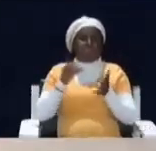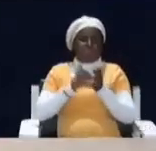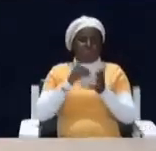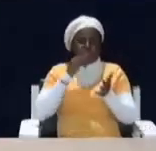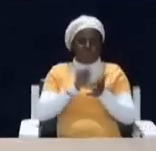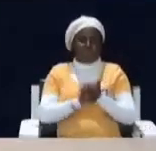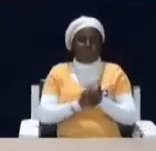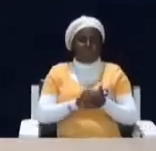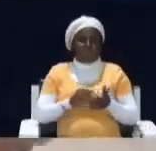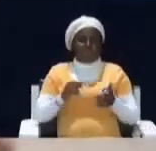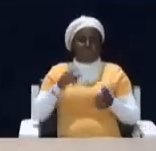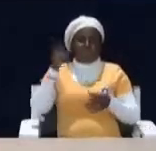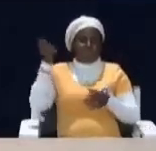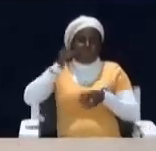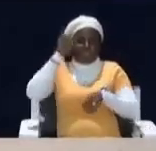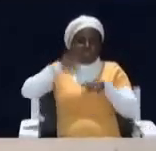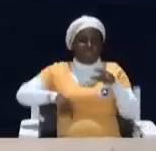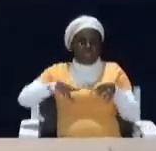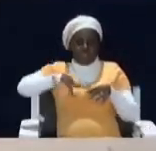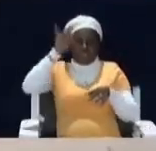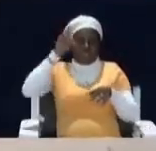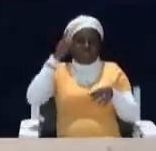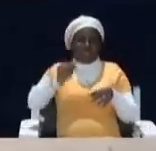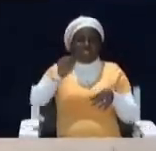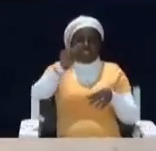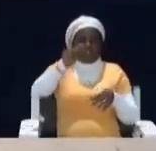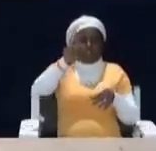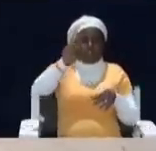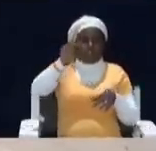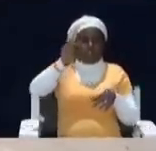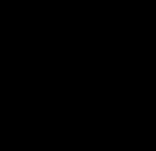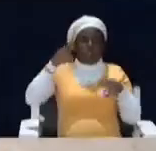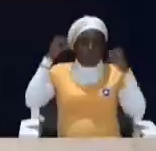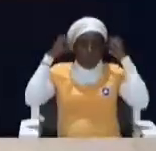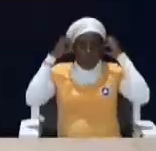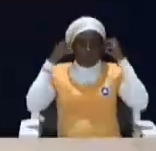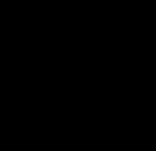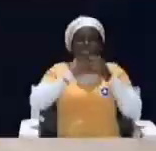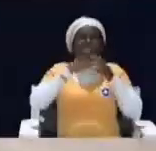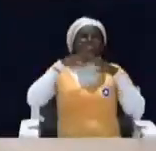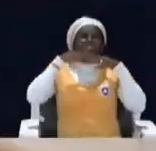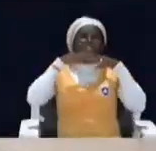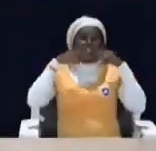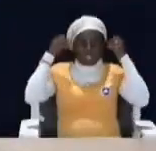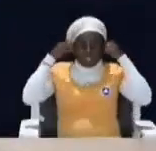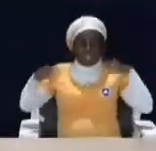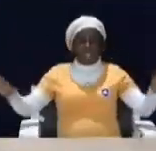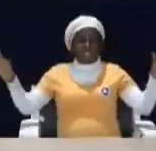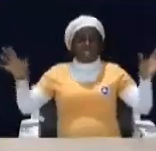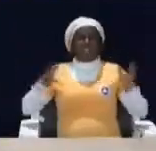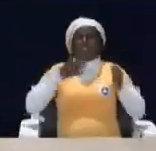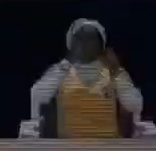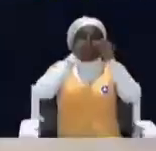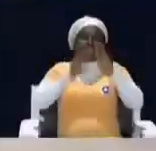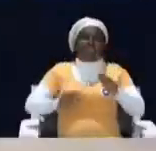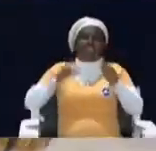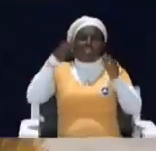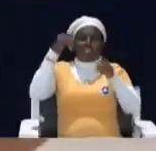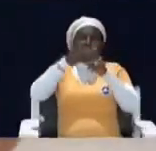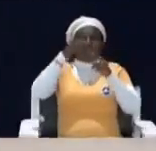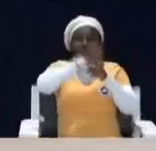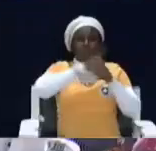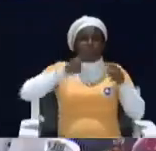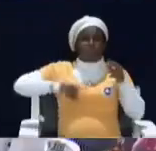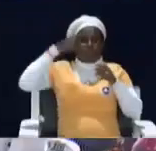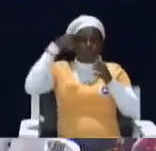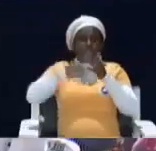that they can't find the tumor. It's just dirty. They will just clean the ear. I bless the name of the Lord for what God